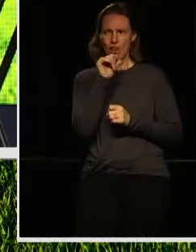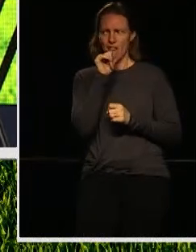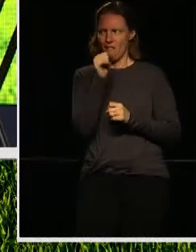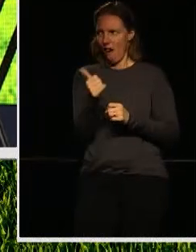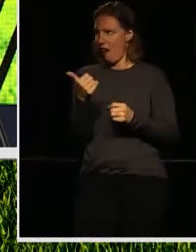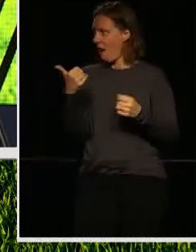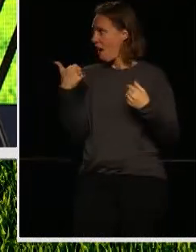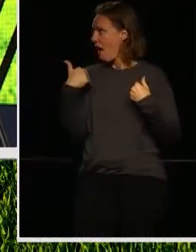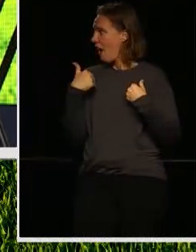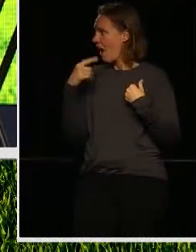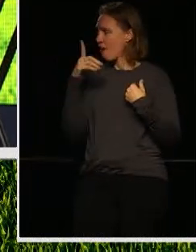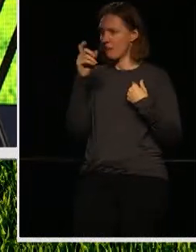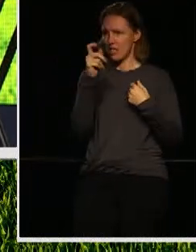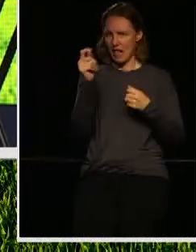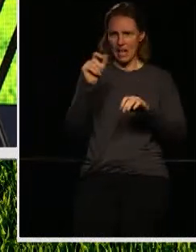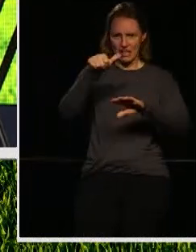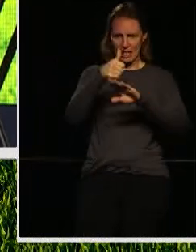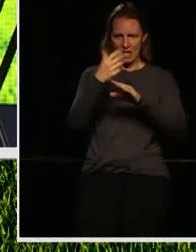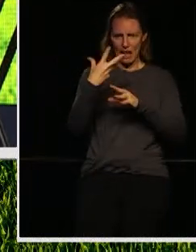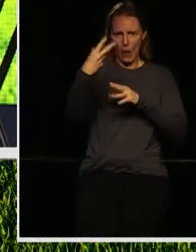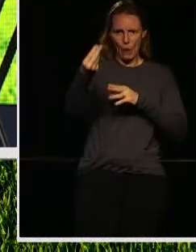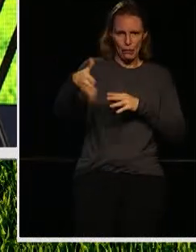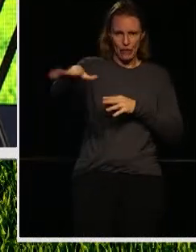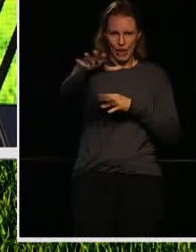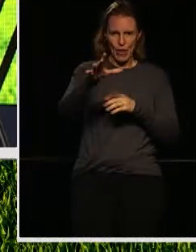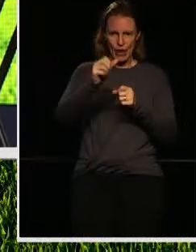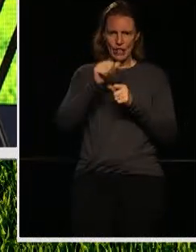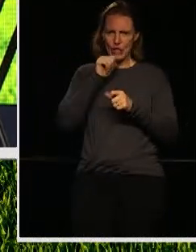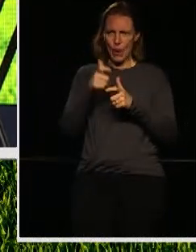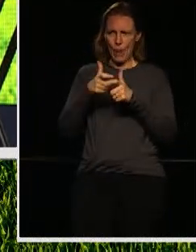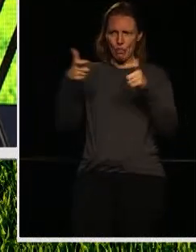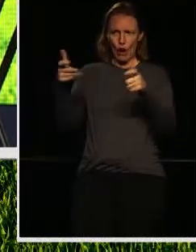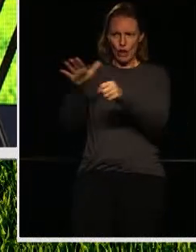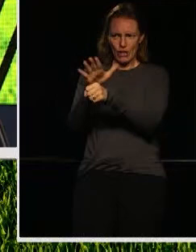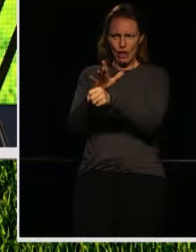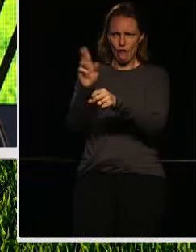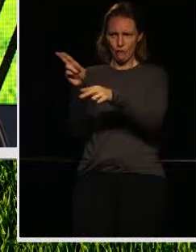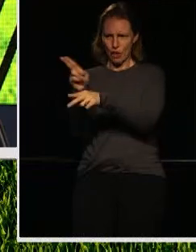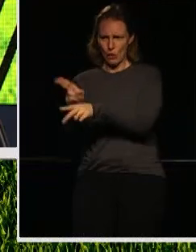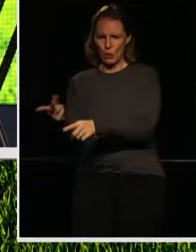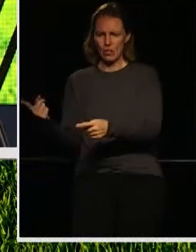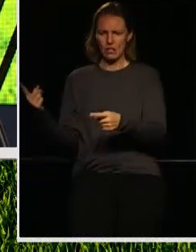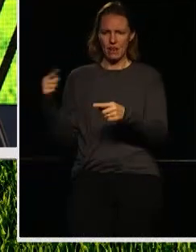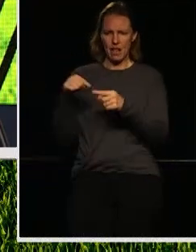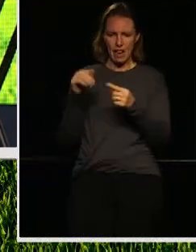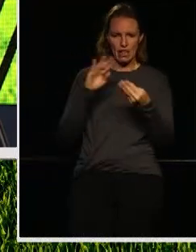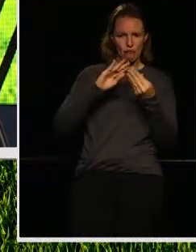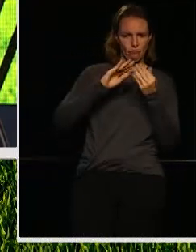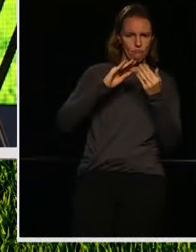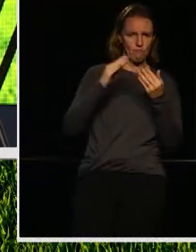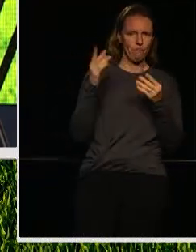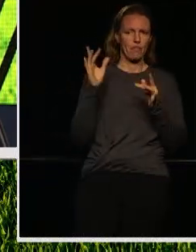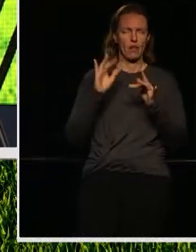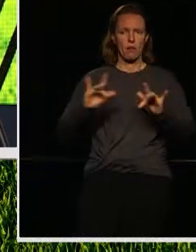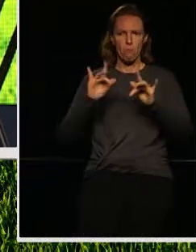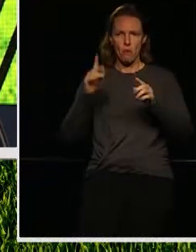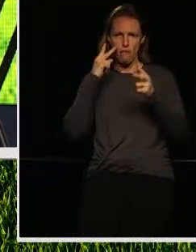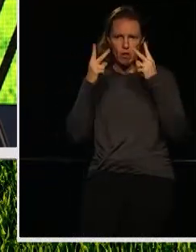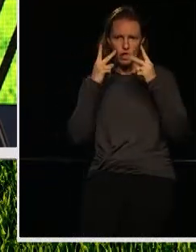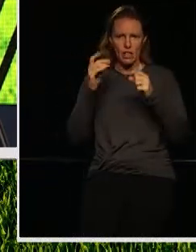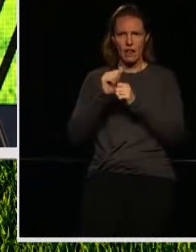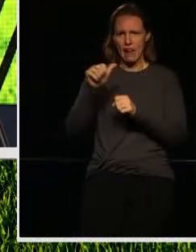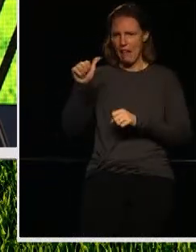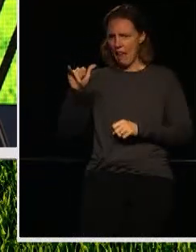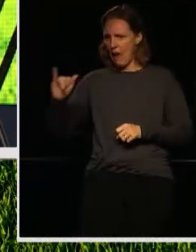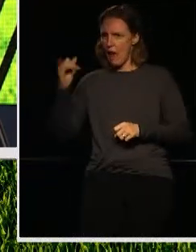sets out there. There are no large enough data sets to use, for example, in computer vision and AI, if we wanted to do